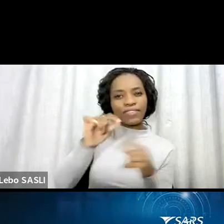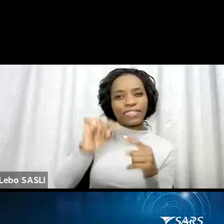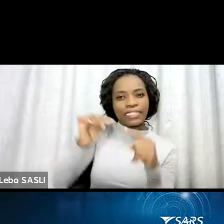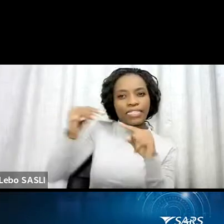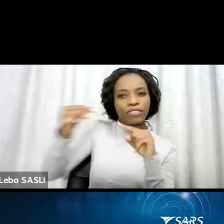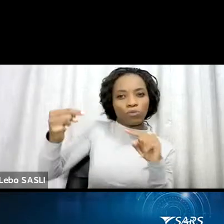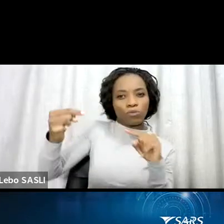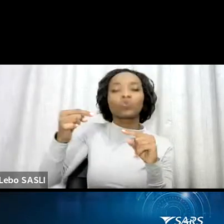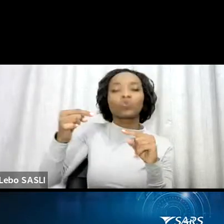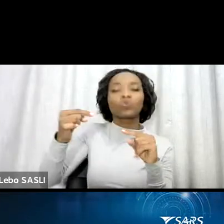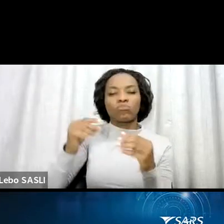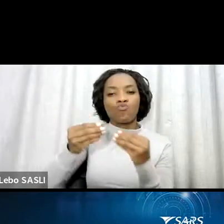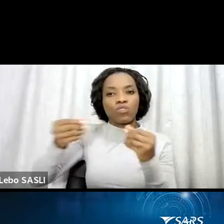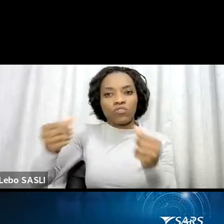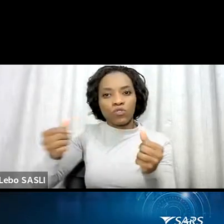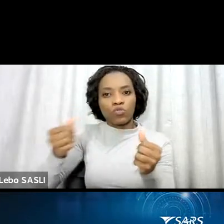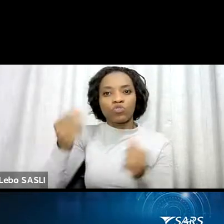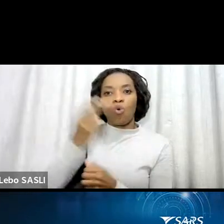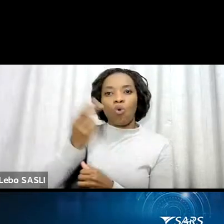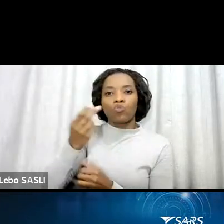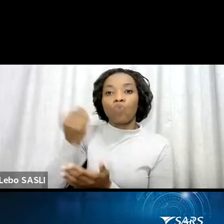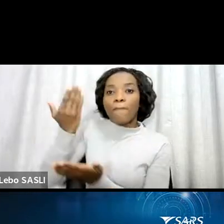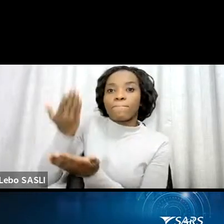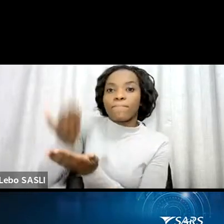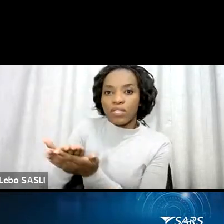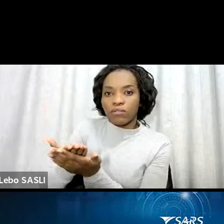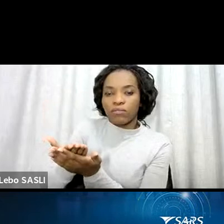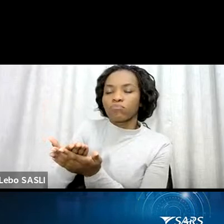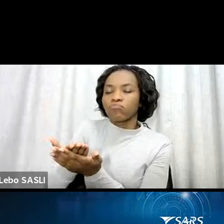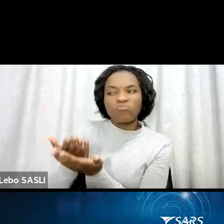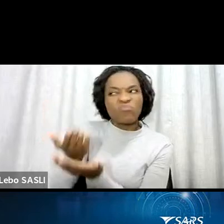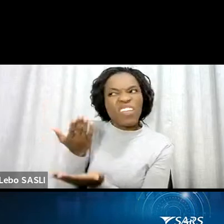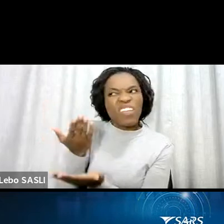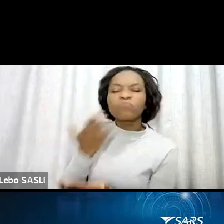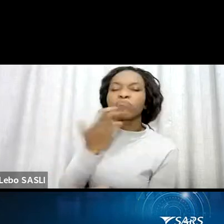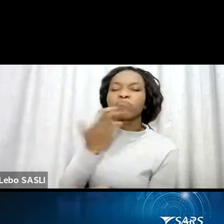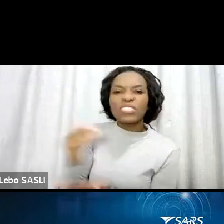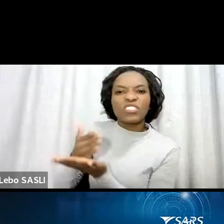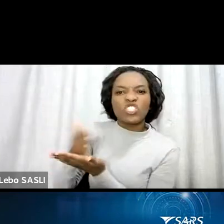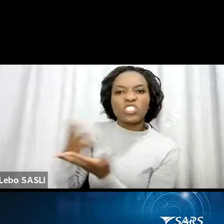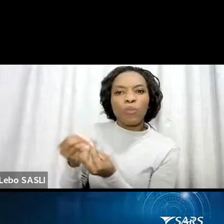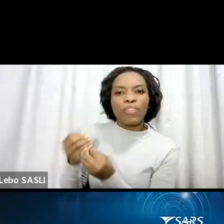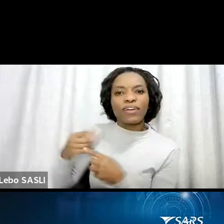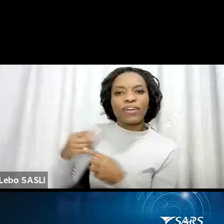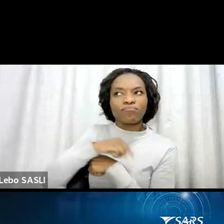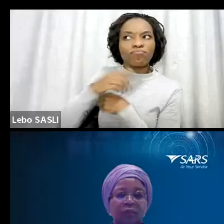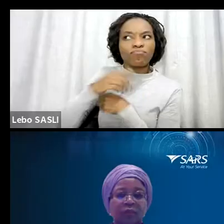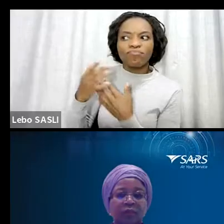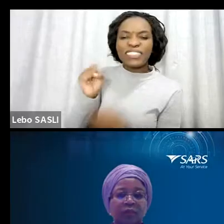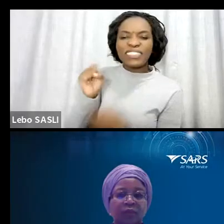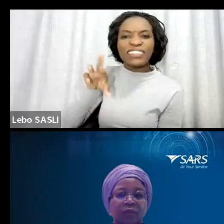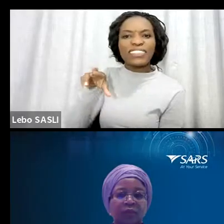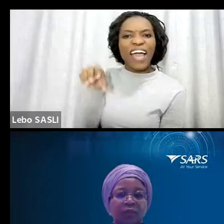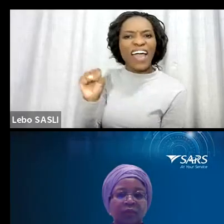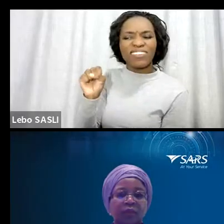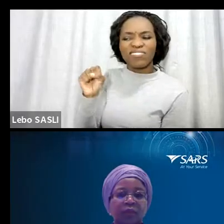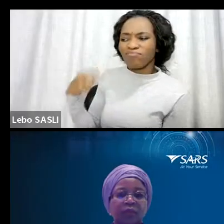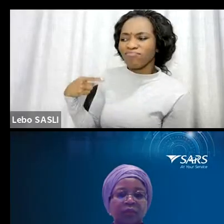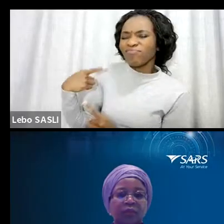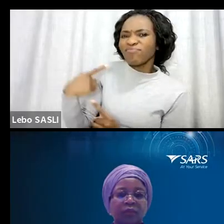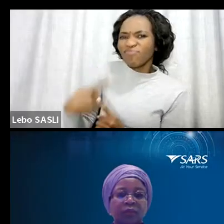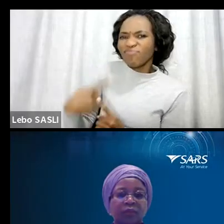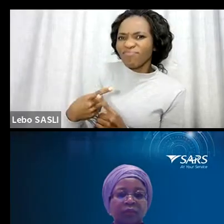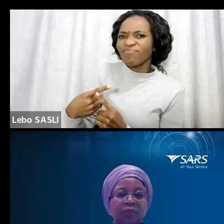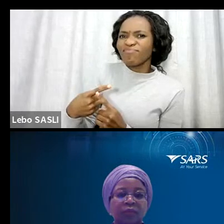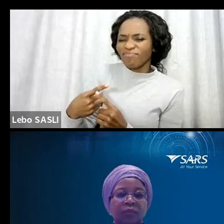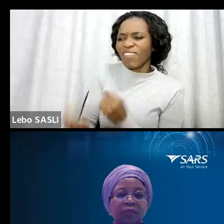appeals, will you kindly share with us what has been SARS common experiences with regards